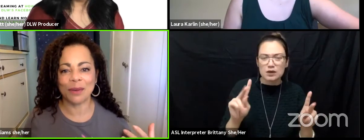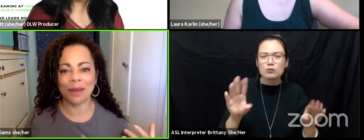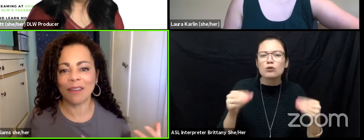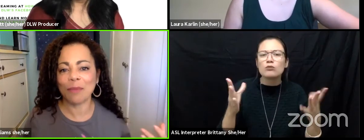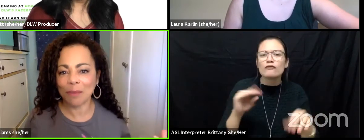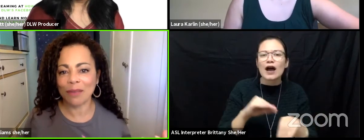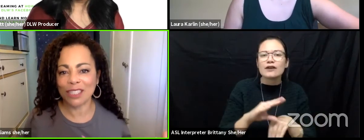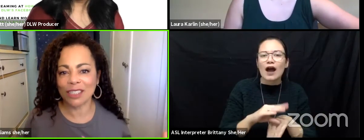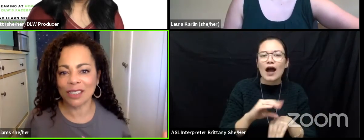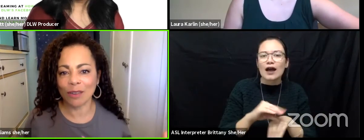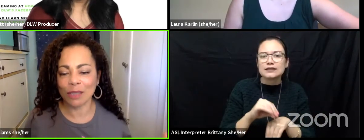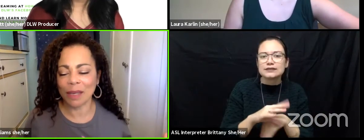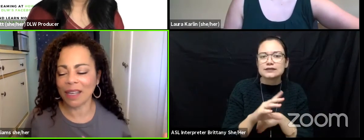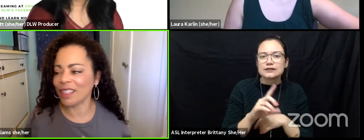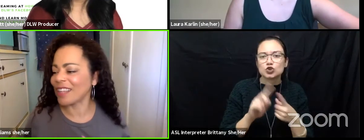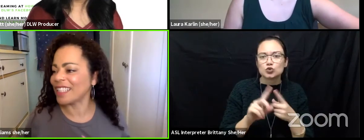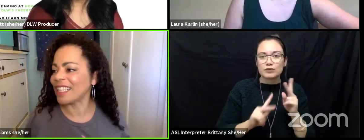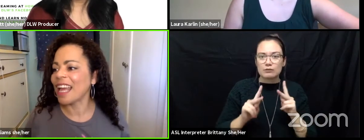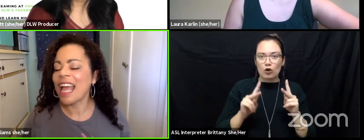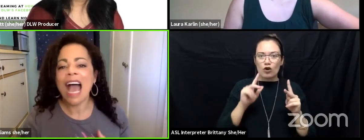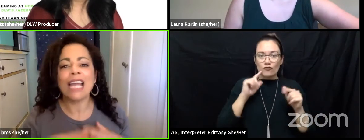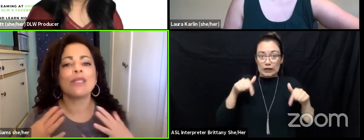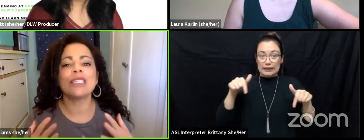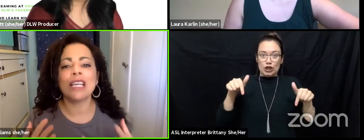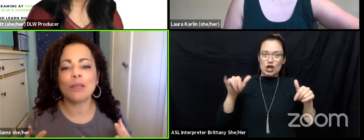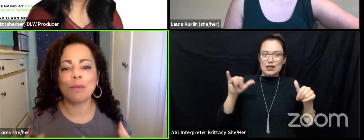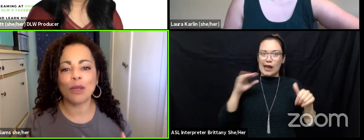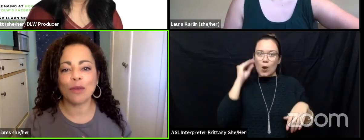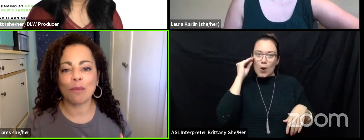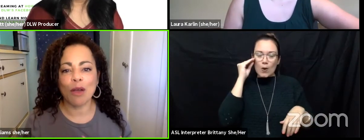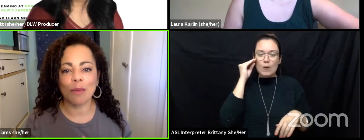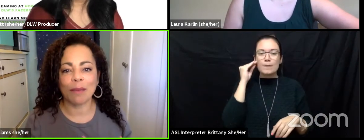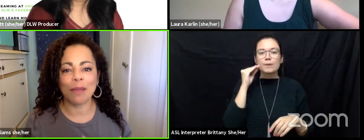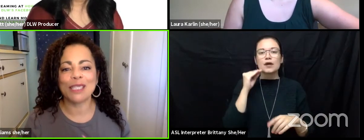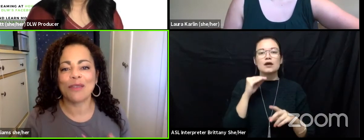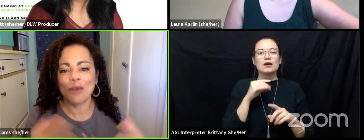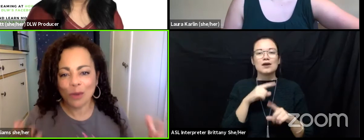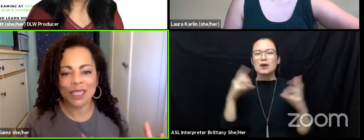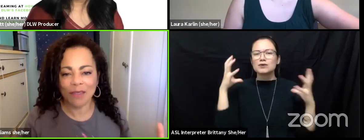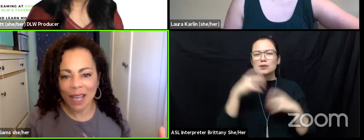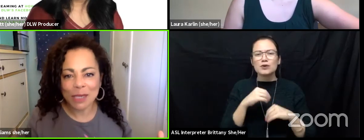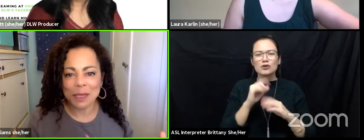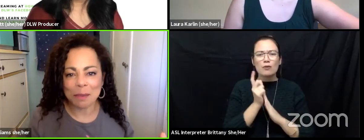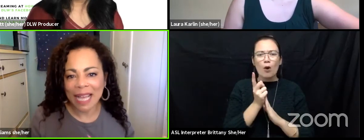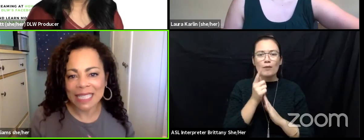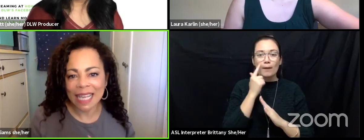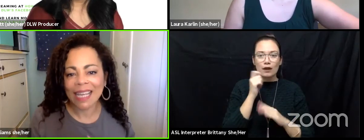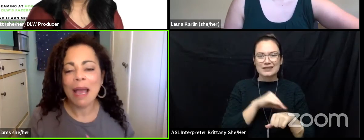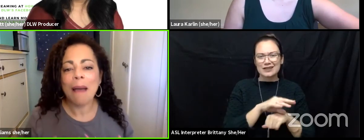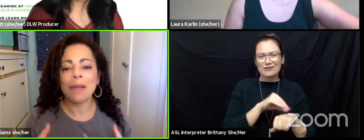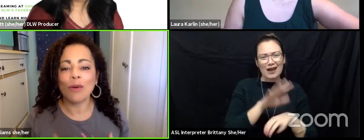who have been privileged not to be incarcerated. And it was such a beautiful moment because of course the advice was